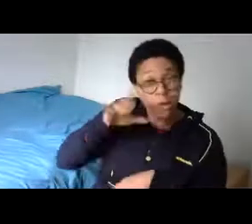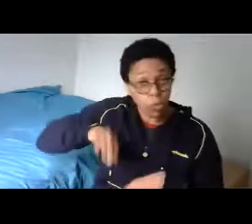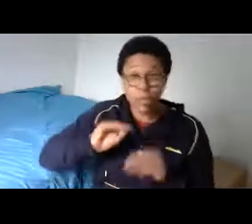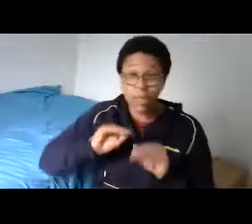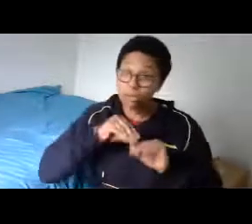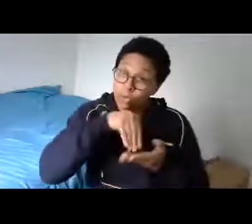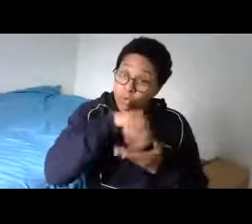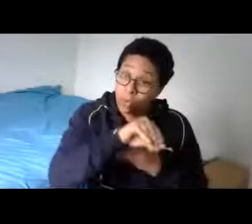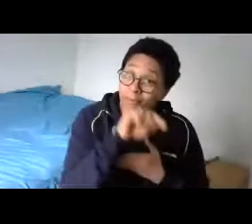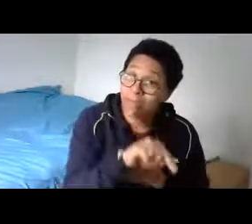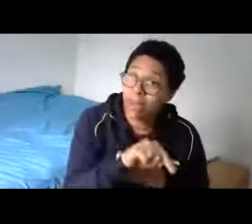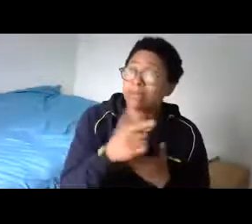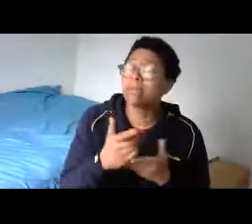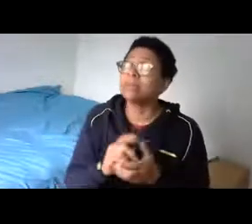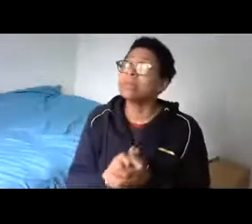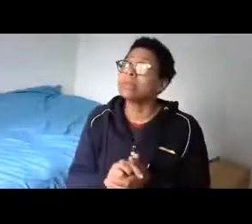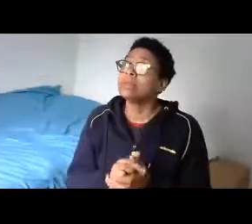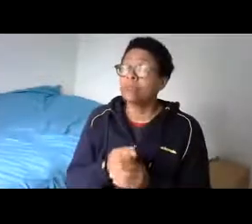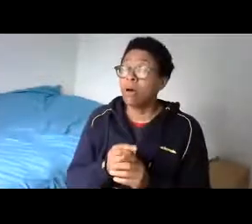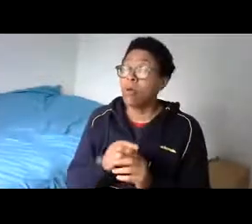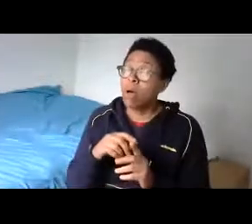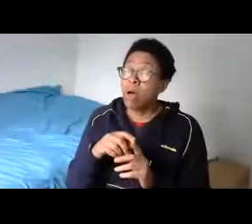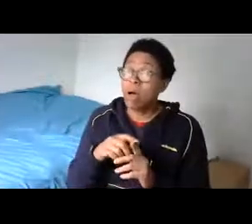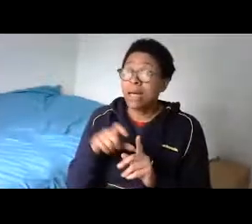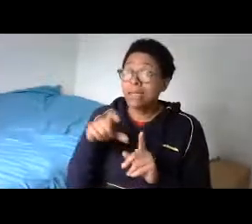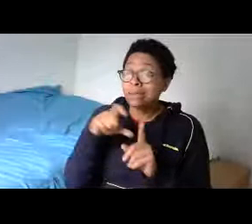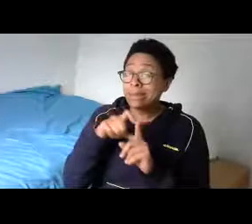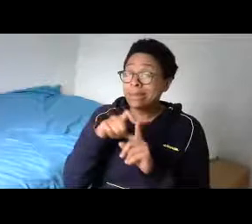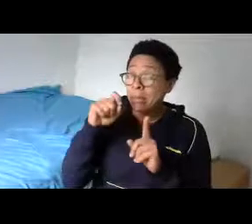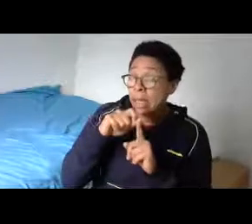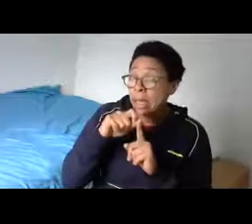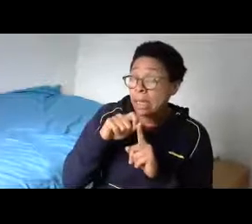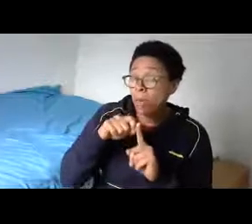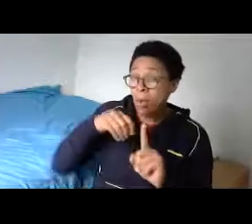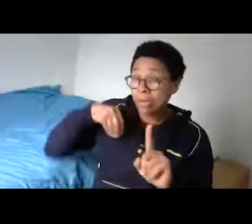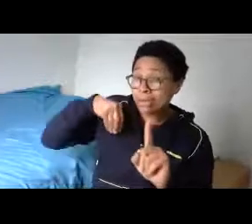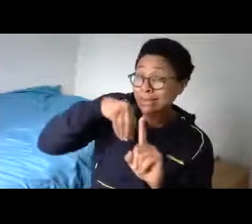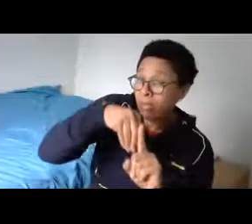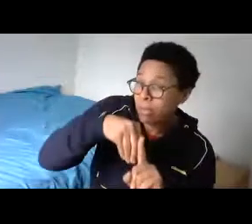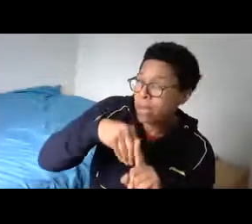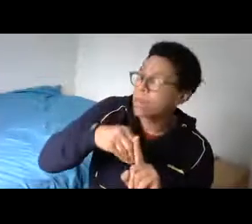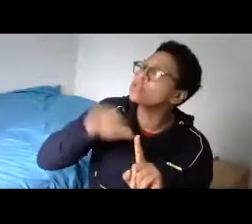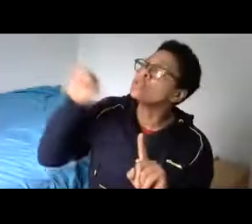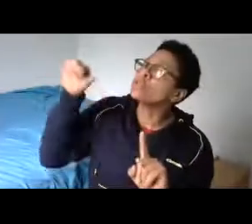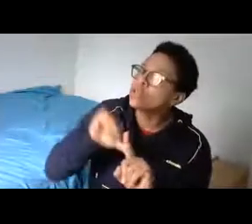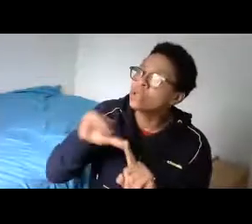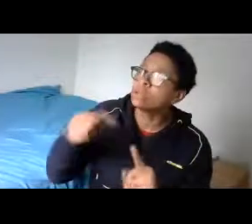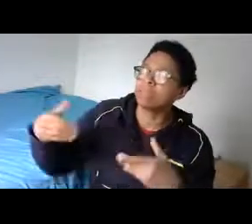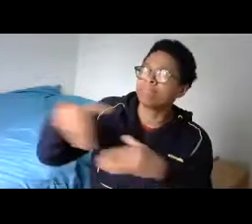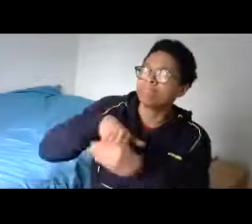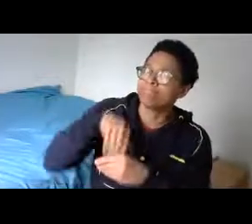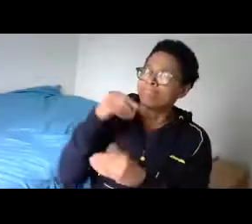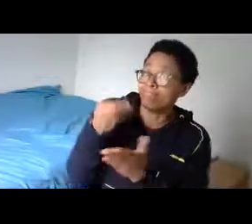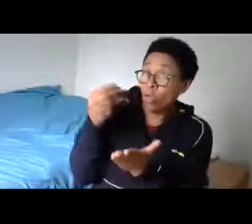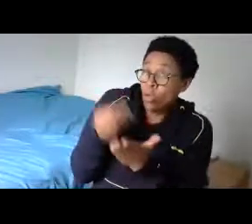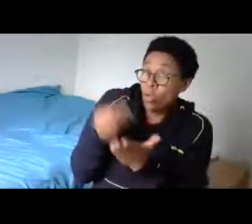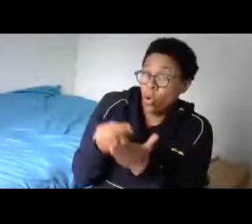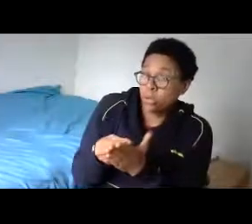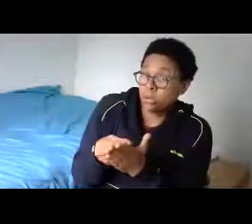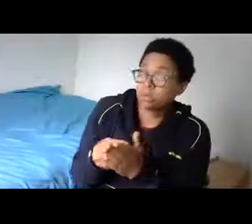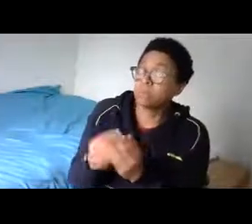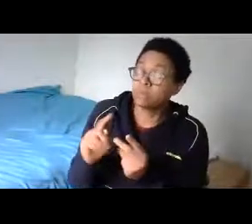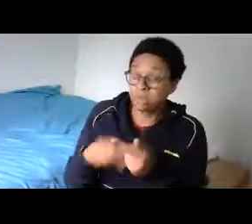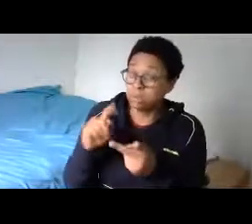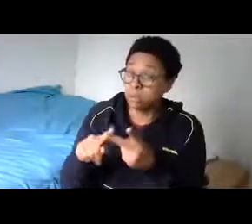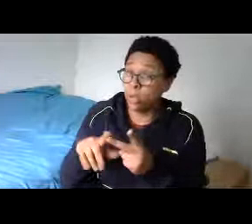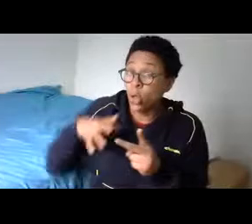So effectively, direct payments should include all these costs. I know also with increases in minimum wage and just